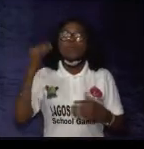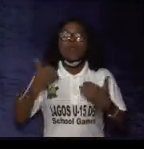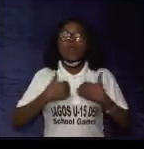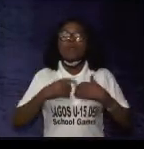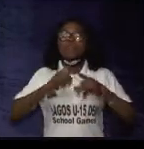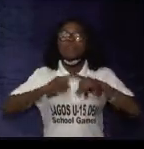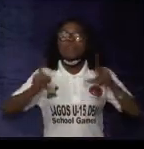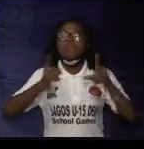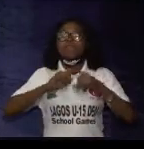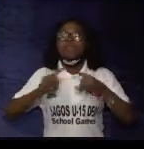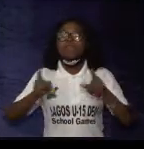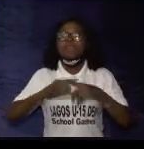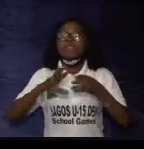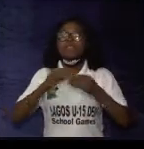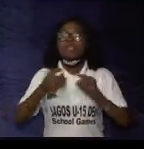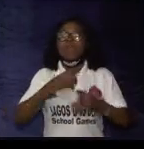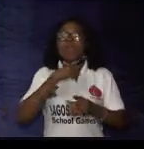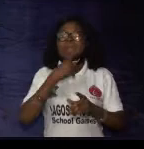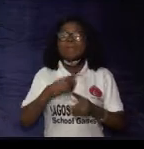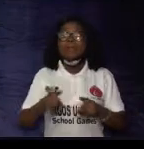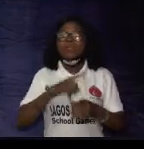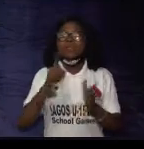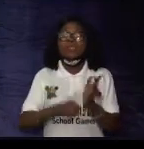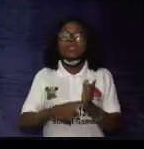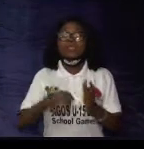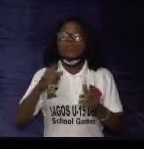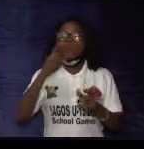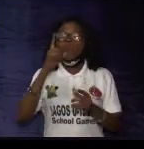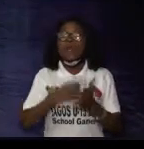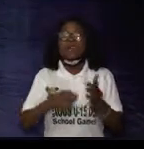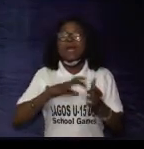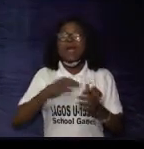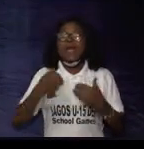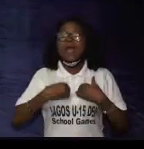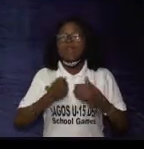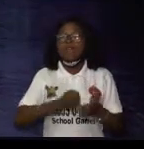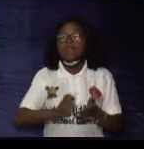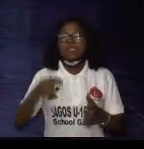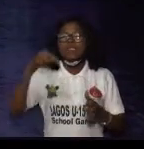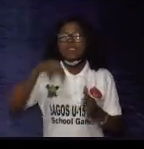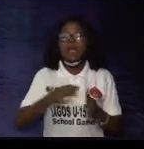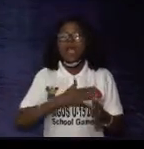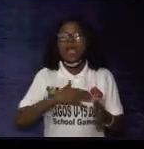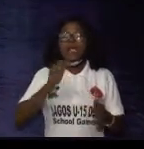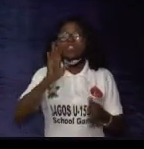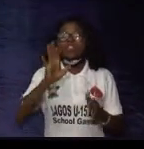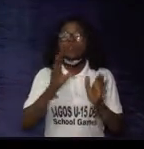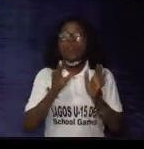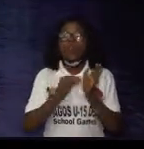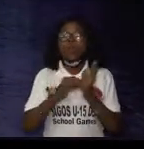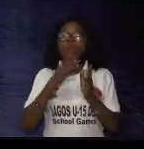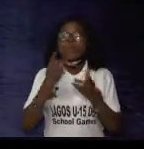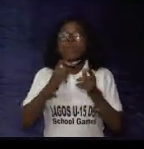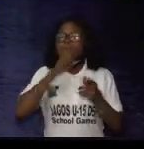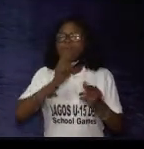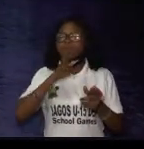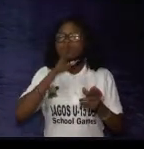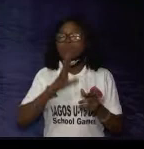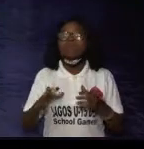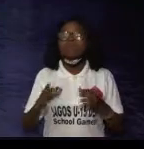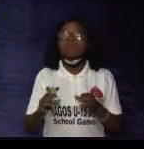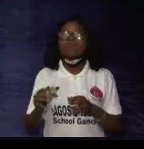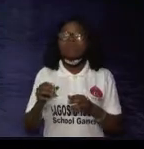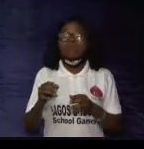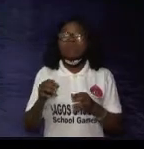We will have different sentences, but this is what I have put down. And yours must be similar to